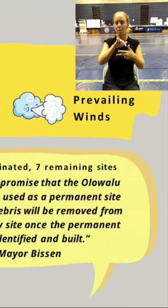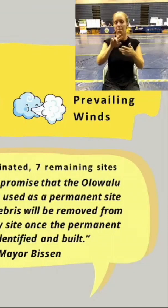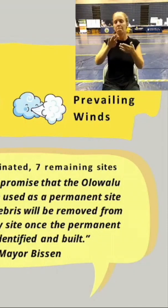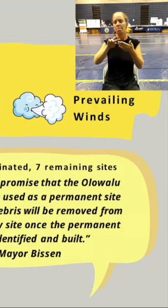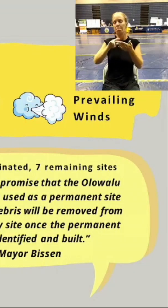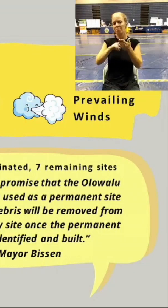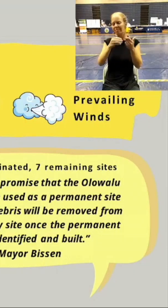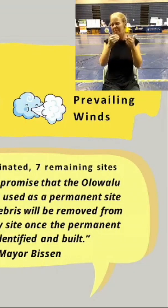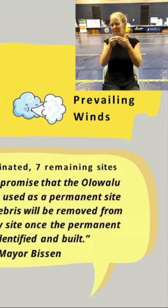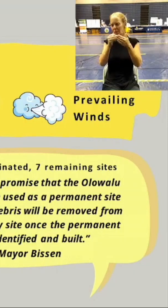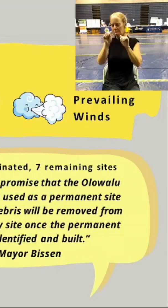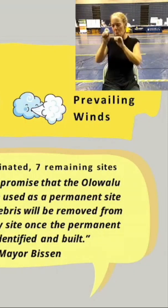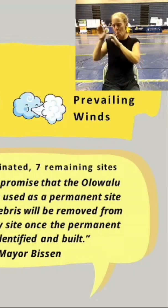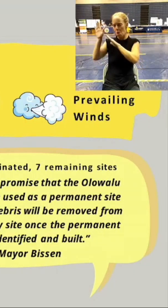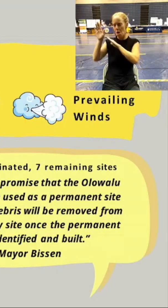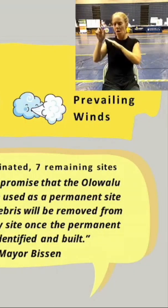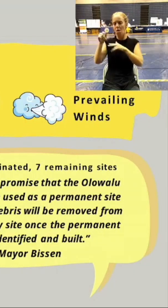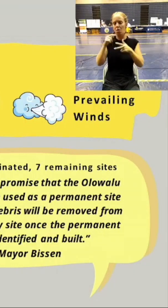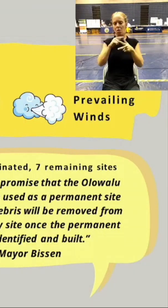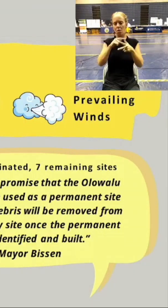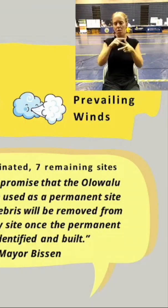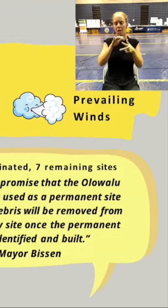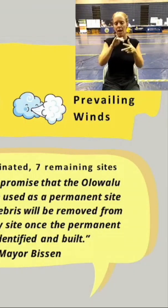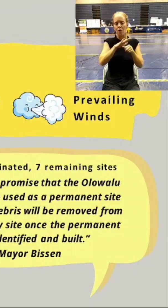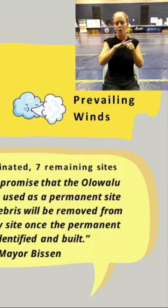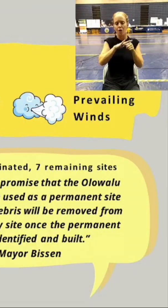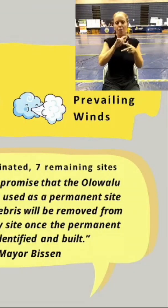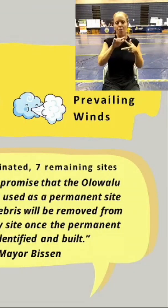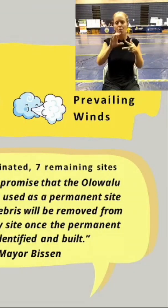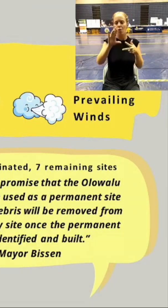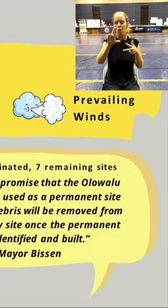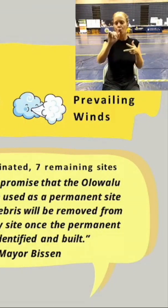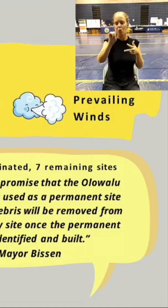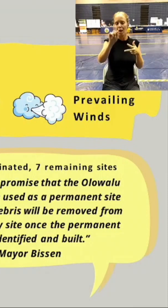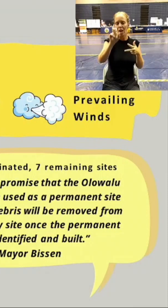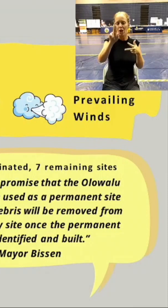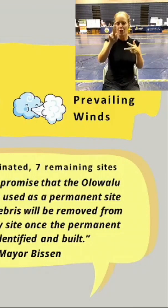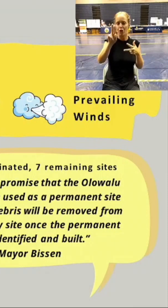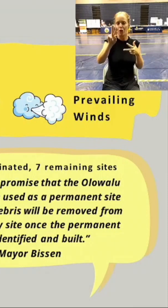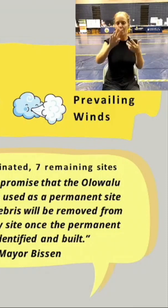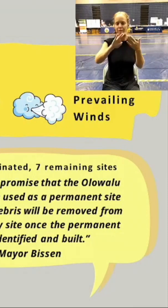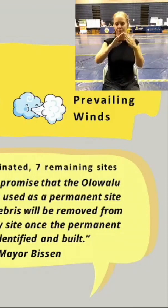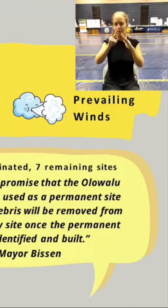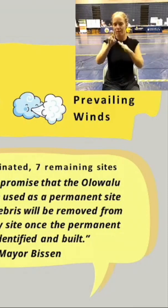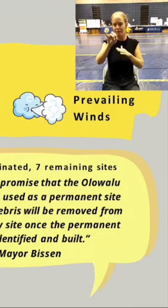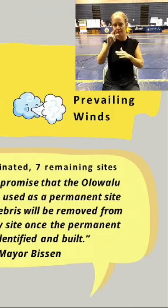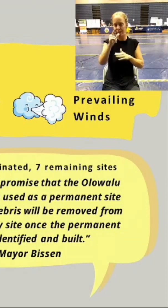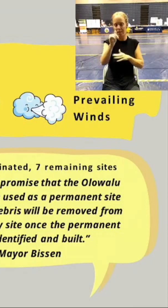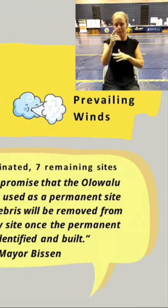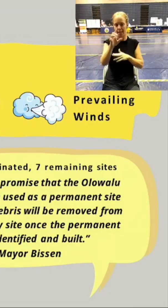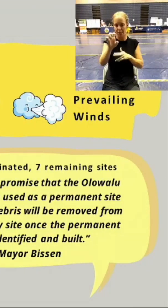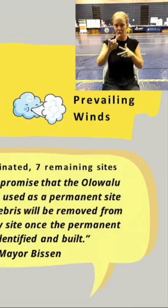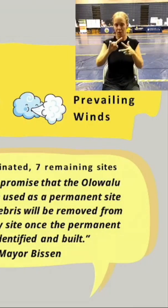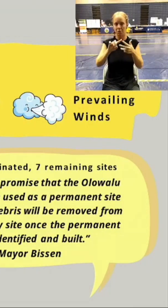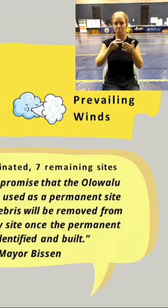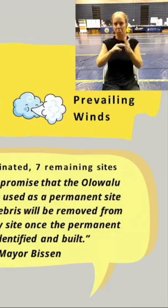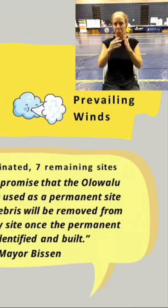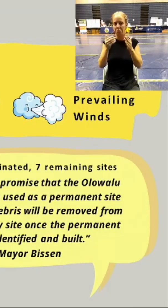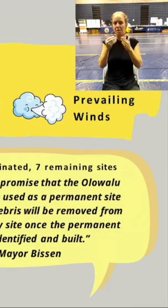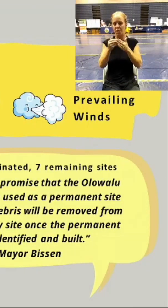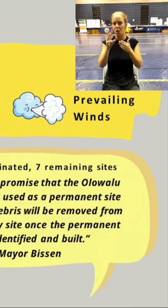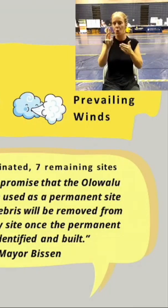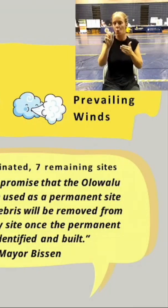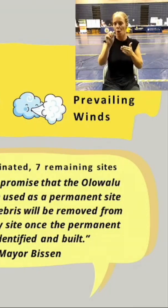of the Wahikuli subdivision, Crater Village, which is Mauka of the Wahikuli,